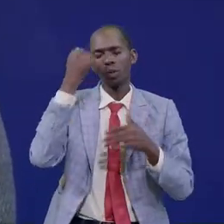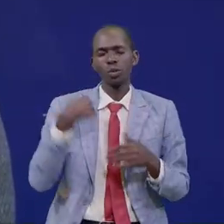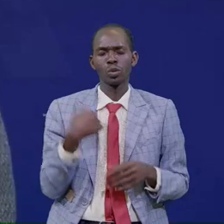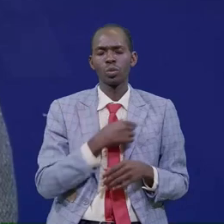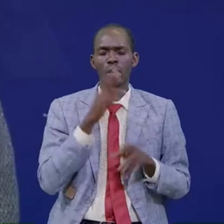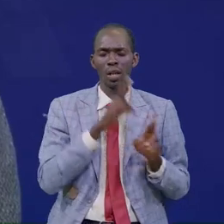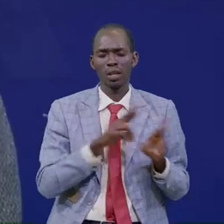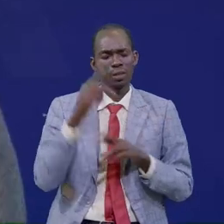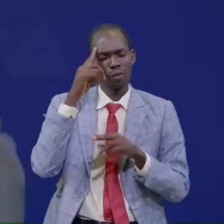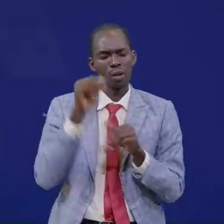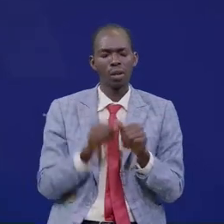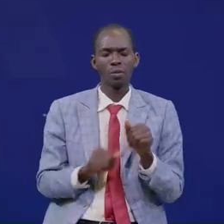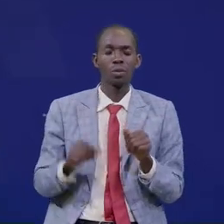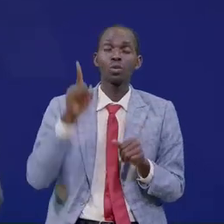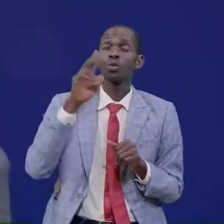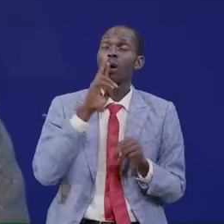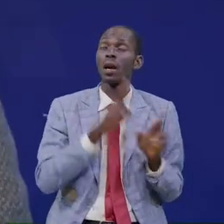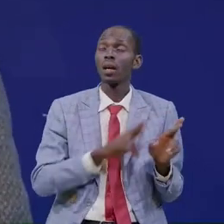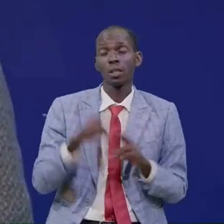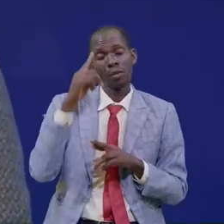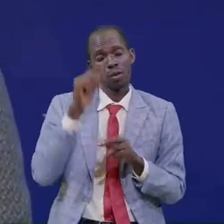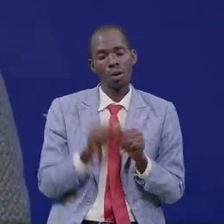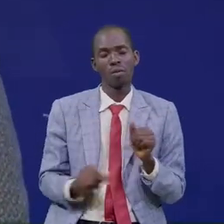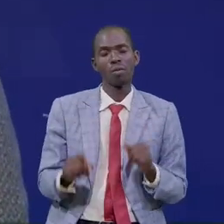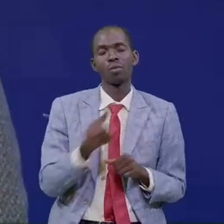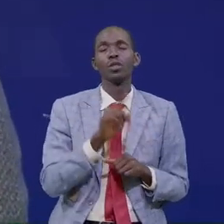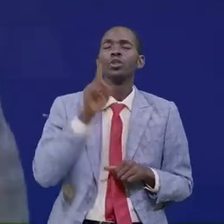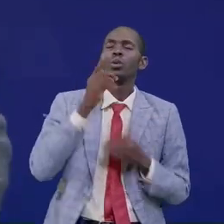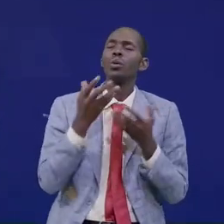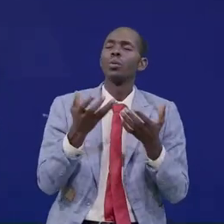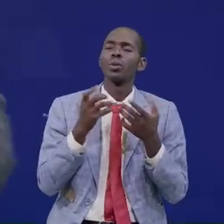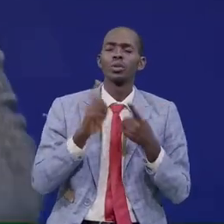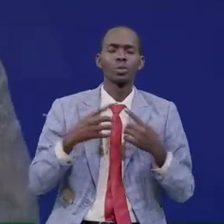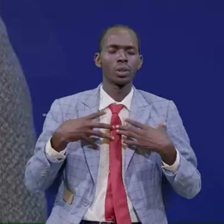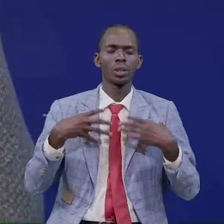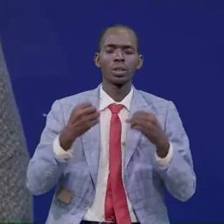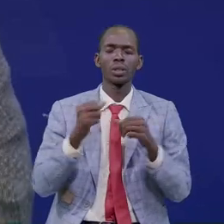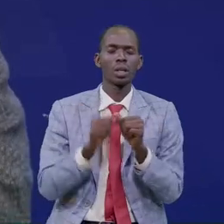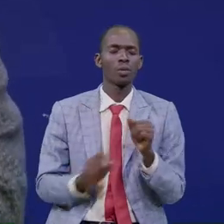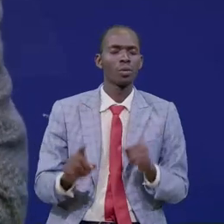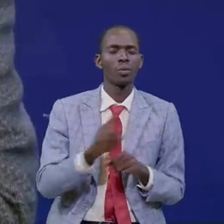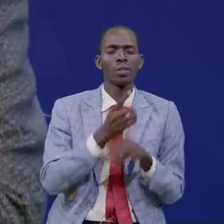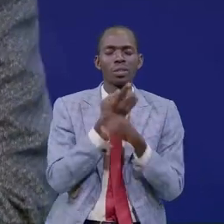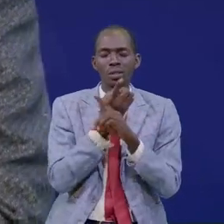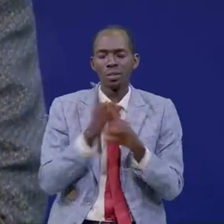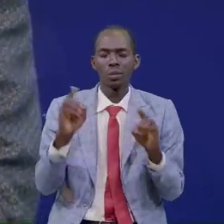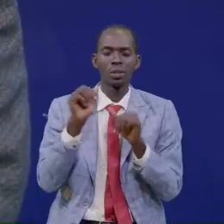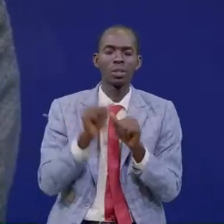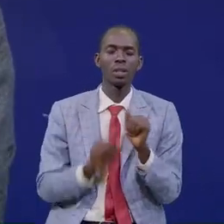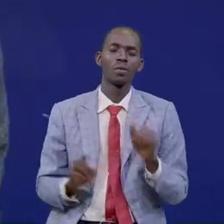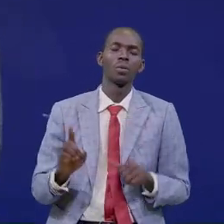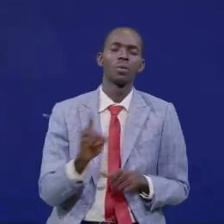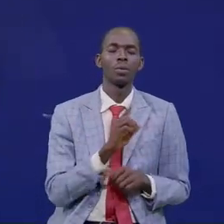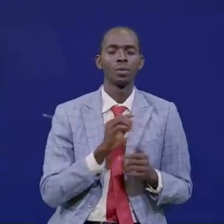es prêt pour tout le monde. You want to heal everyone. Tu veux guérir tout le monde. Deliver everyone. Tu veux délivrer tout le monde. I